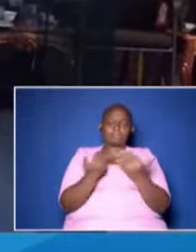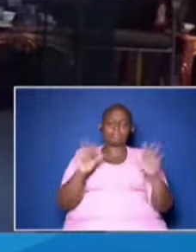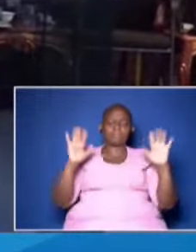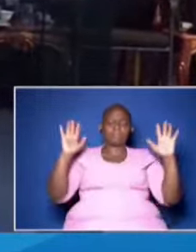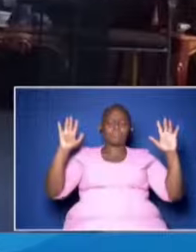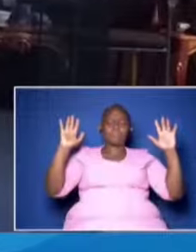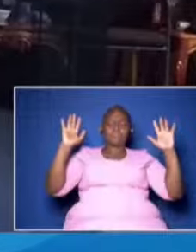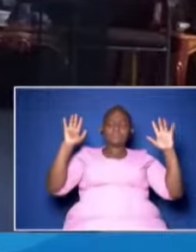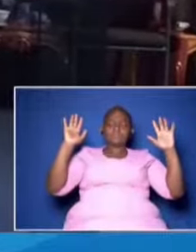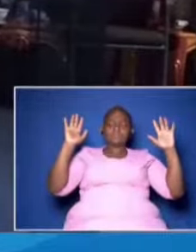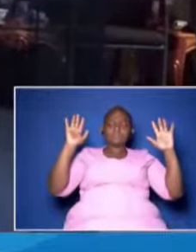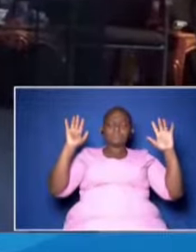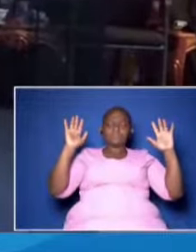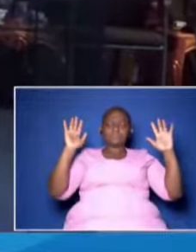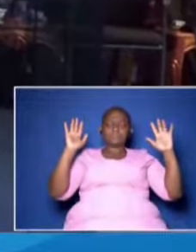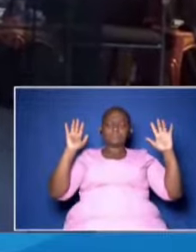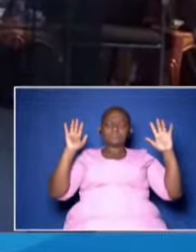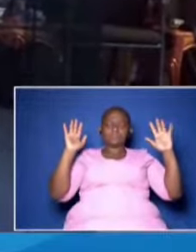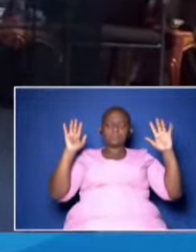him